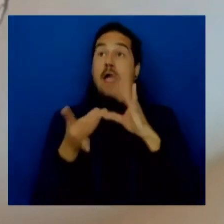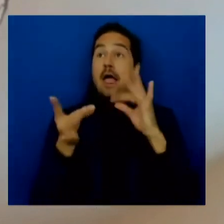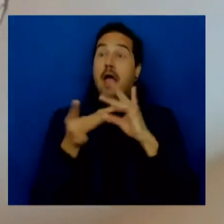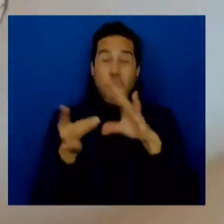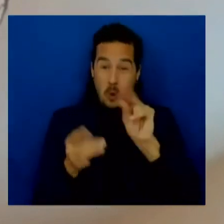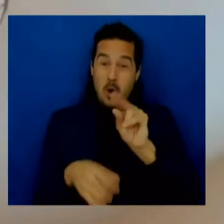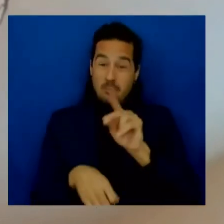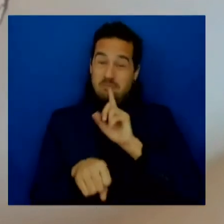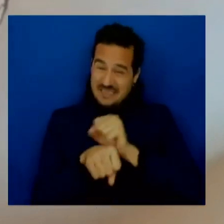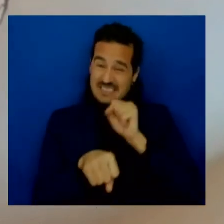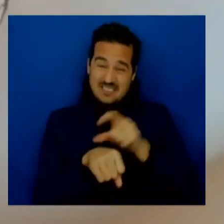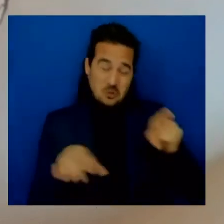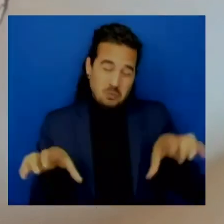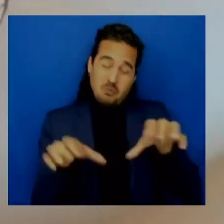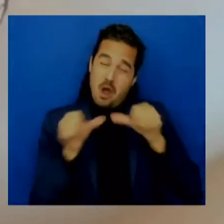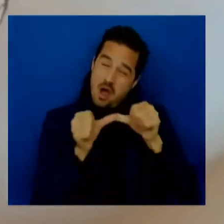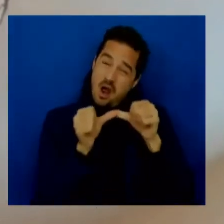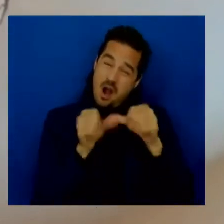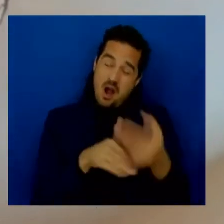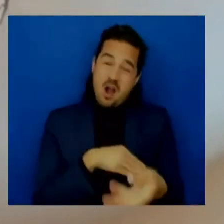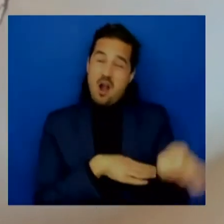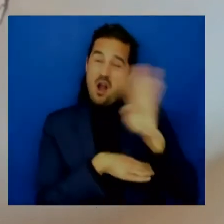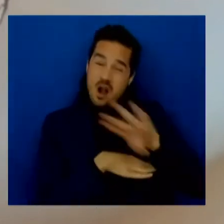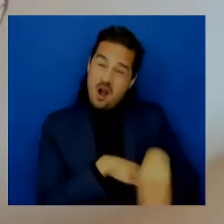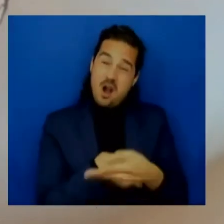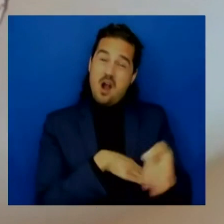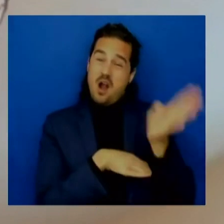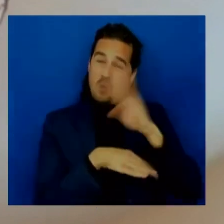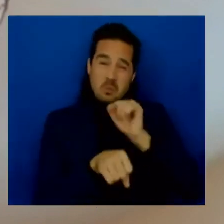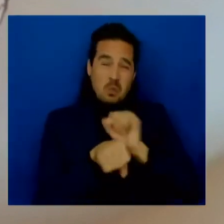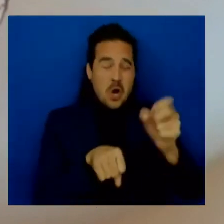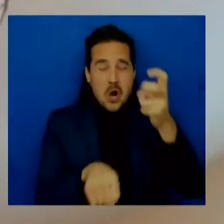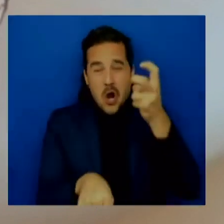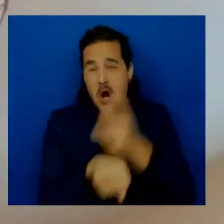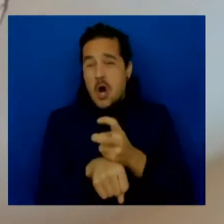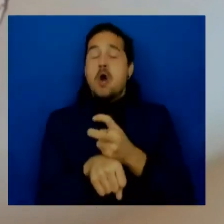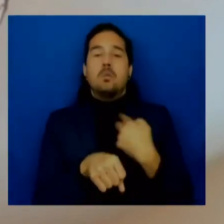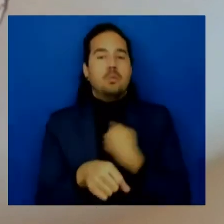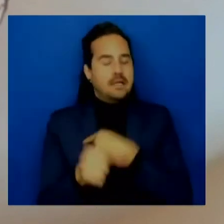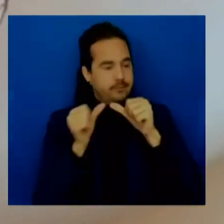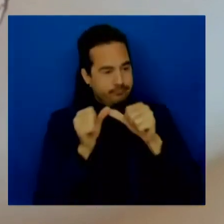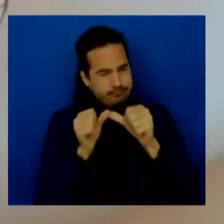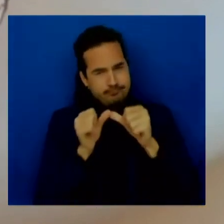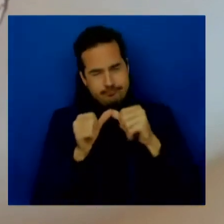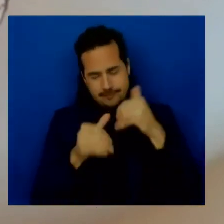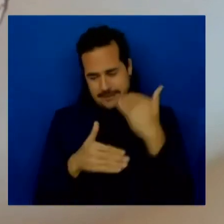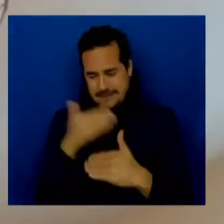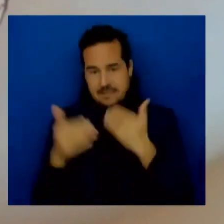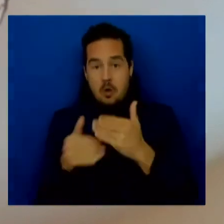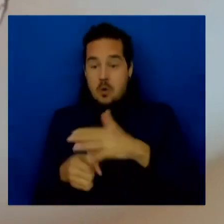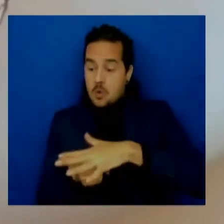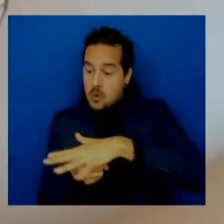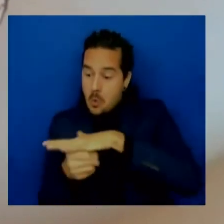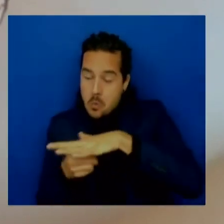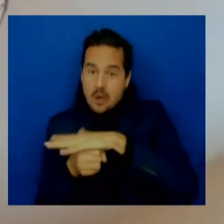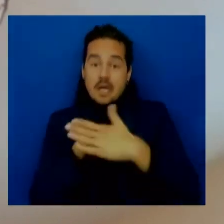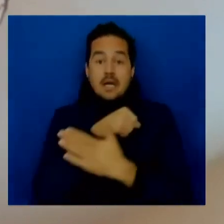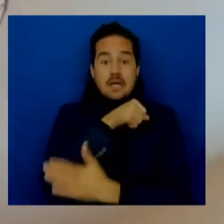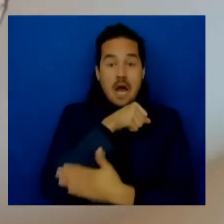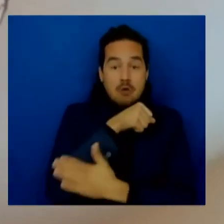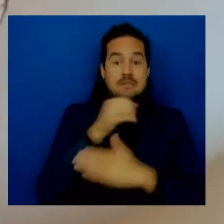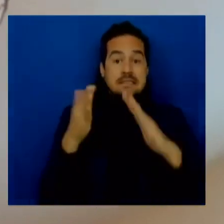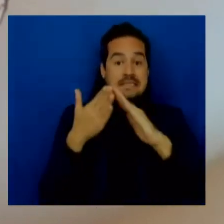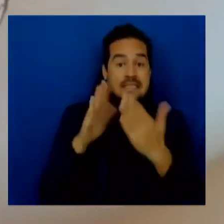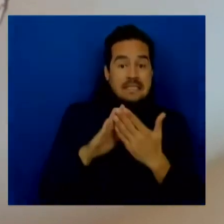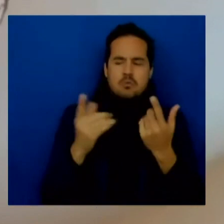our colleagues at the federal level to identify and implement other actions that we can take to help struggling Californians. The